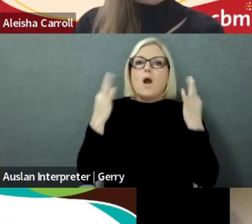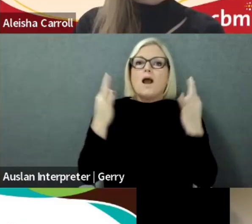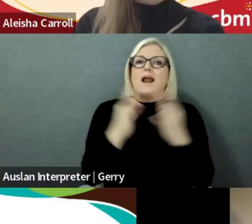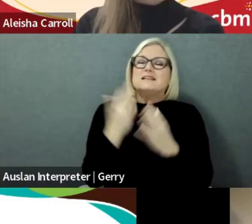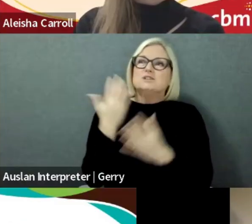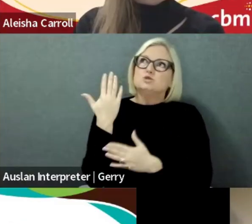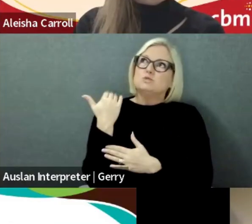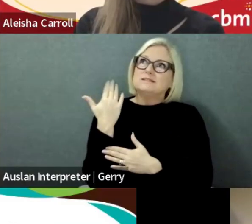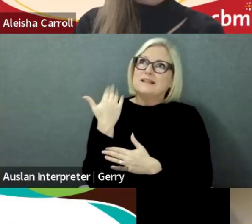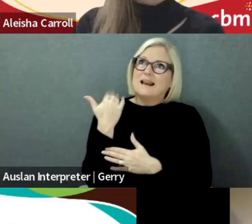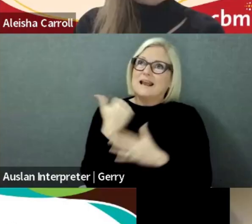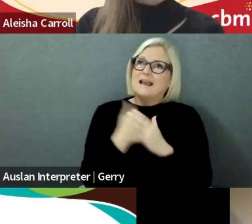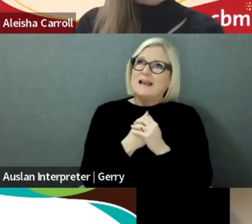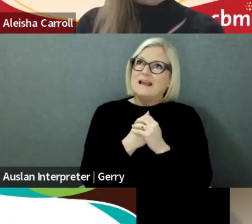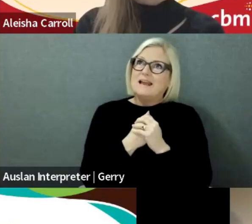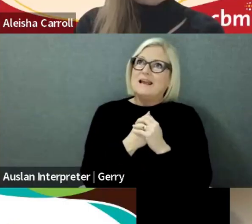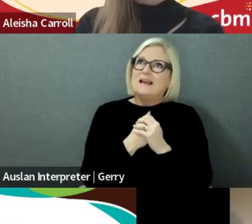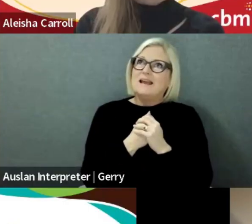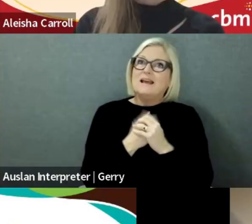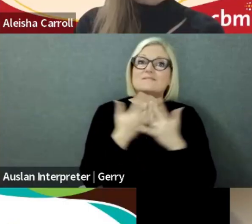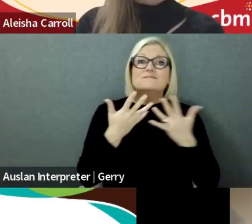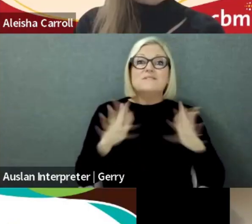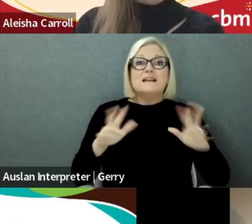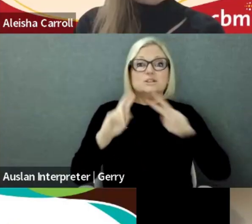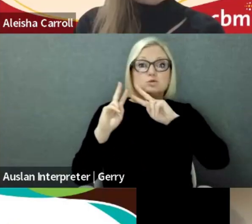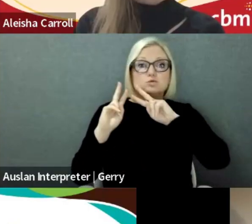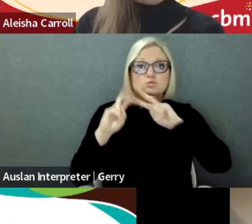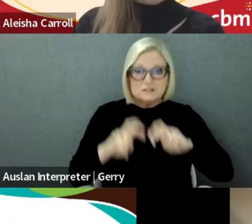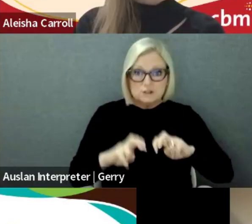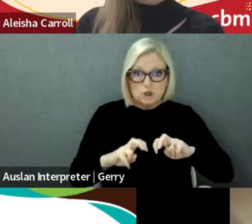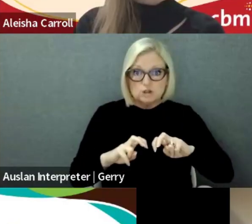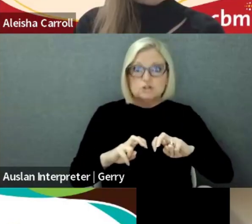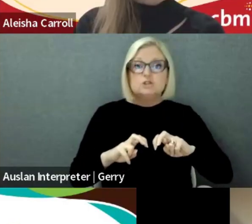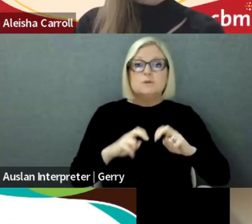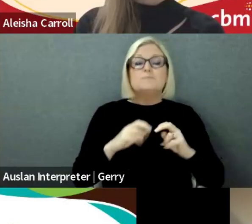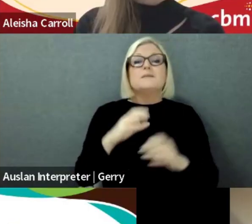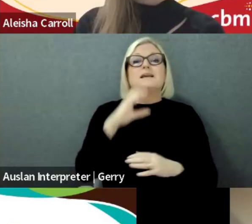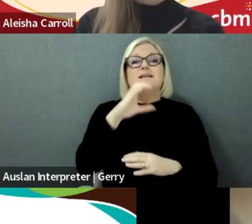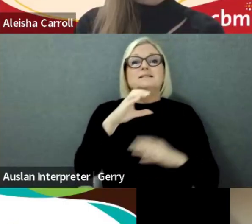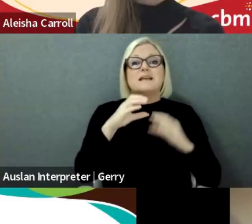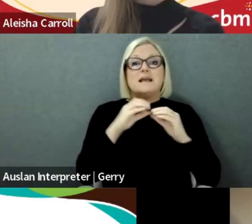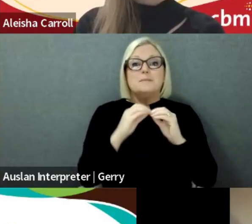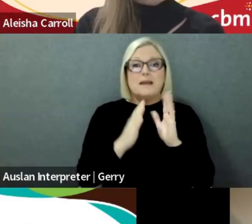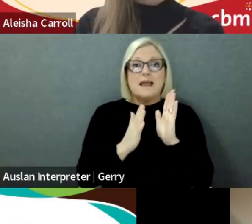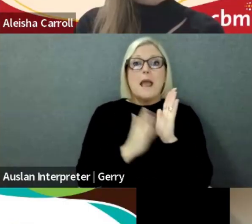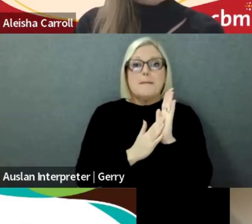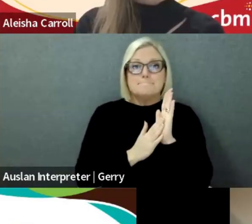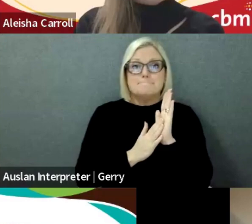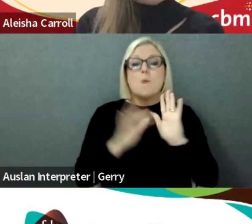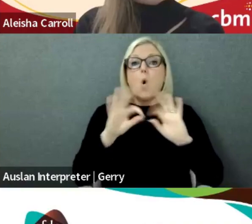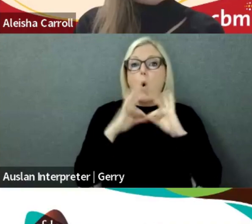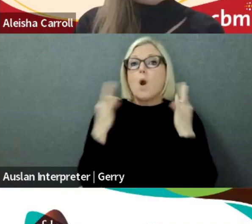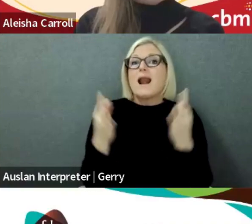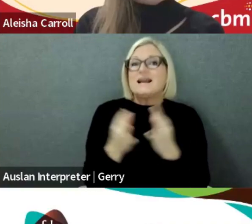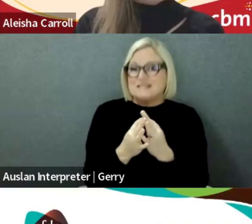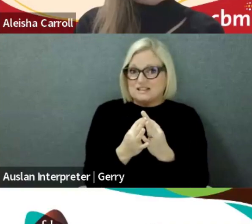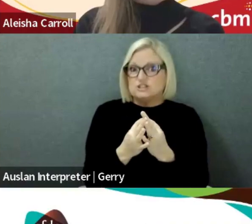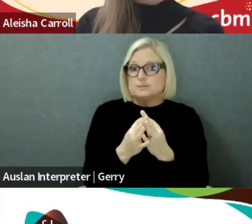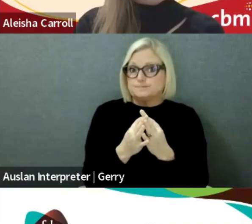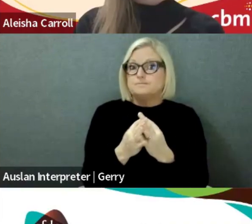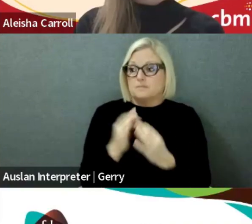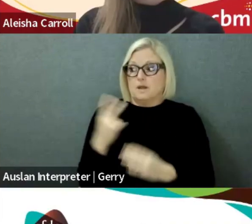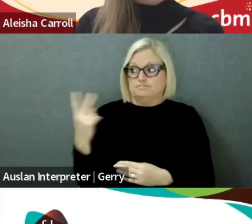we just did a research with where we partnered with the CBM. So from the evidence, we want